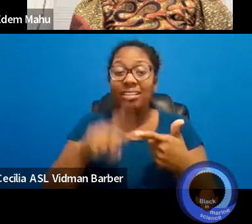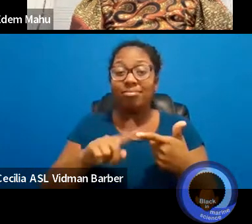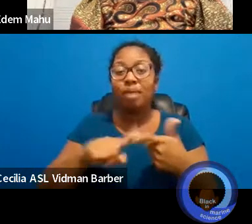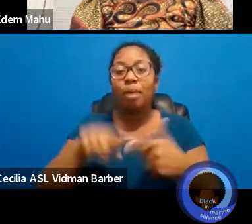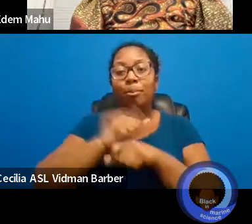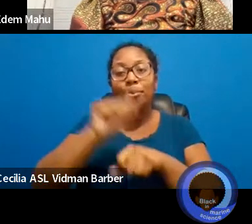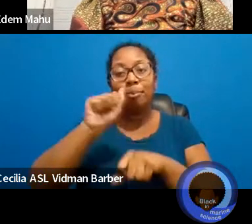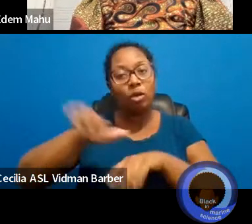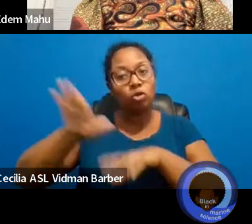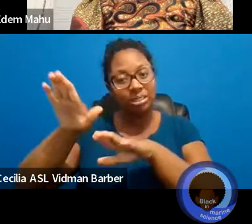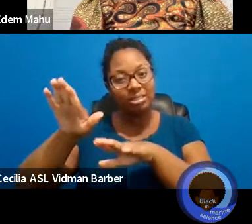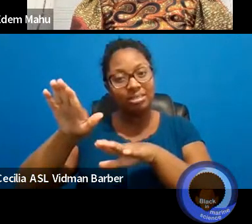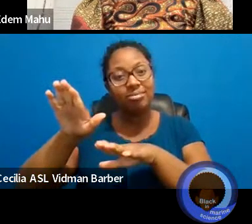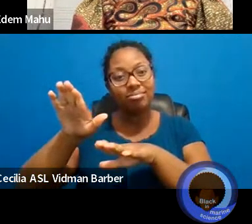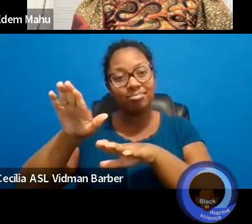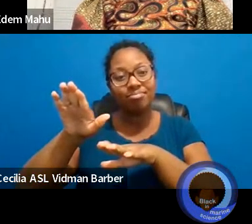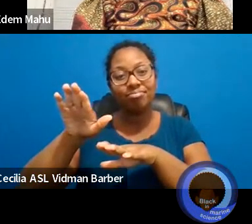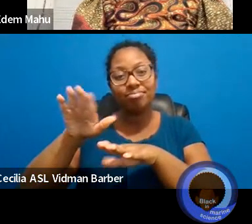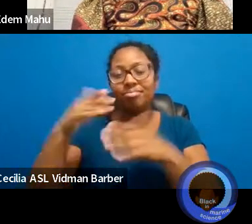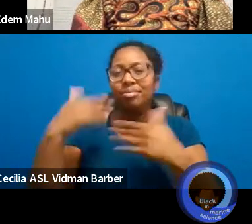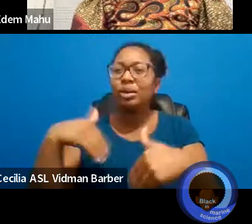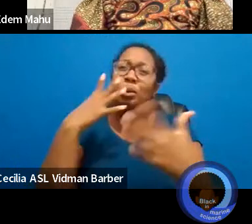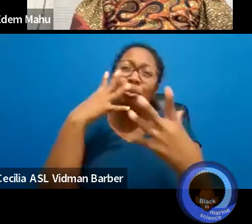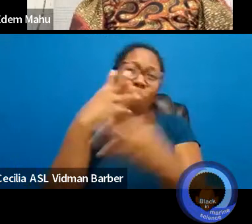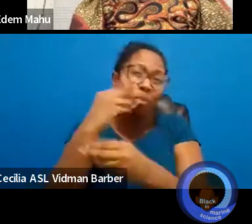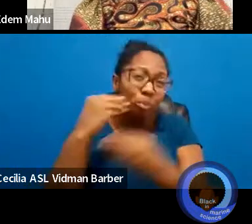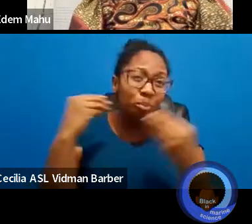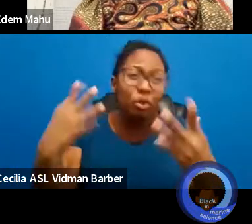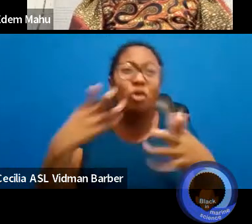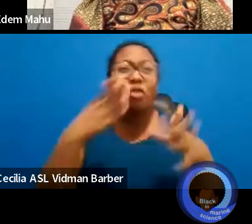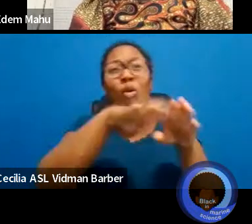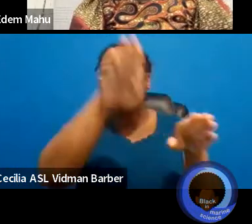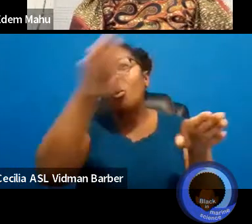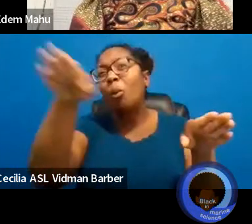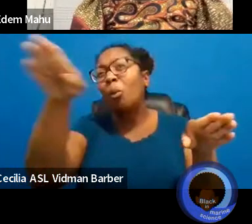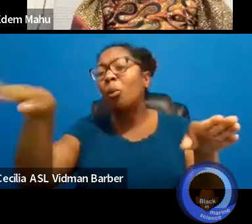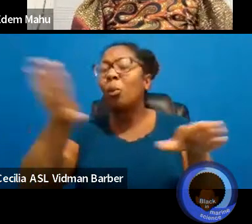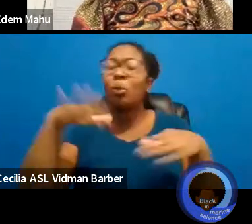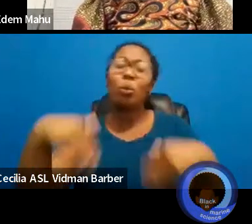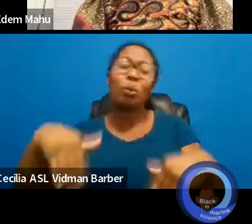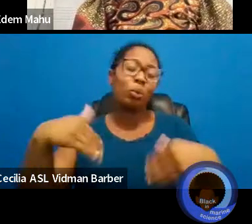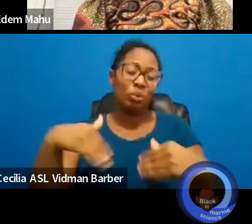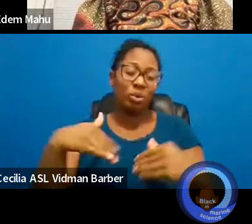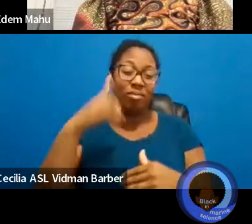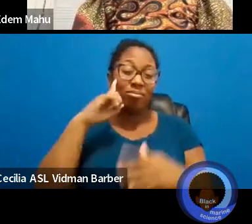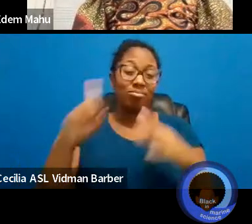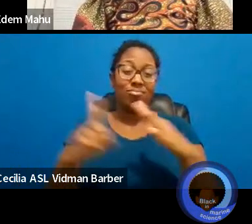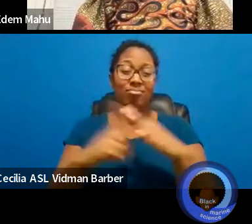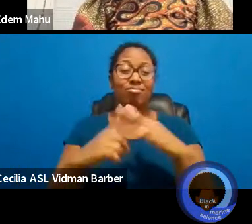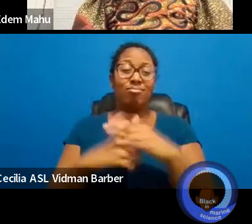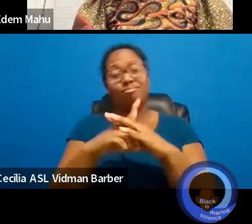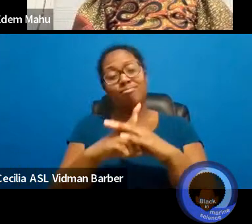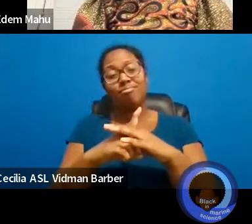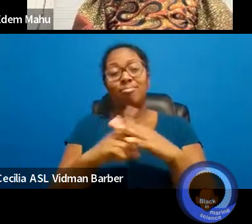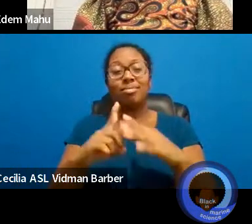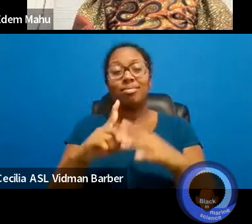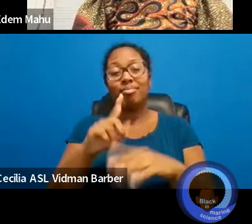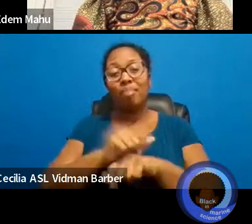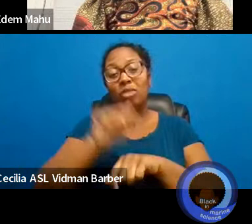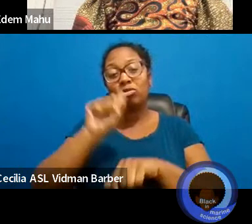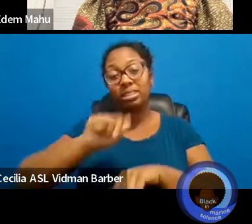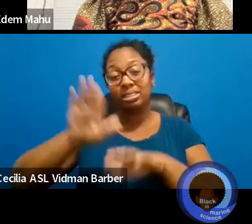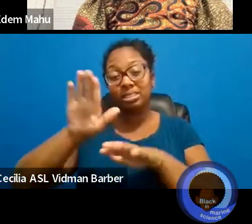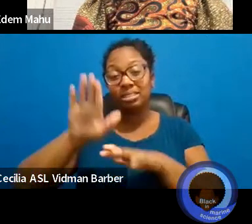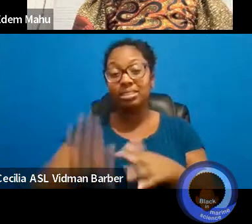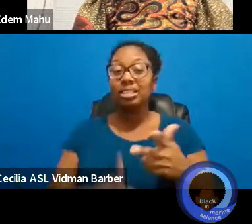mountains. We have beautiful mountains in Sierra Leone, so I think that's the first thing that'll come to my mind when I think of Sierra Leone.